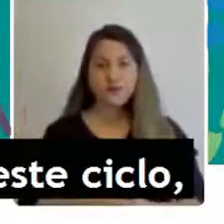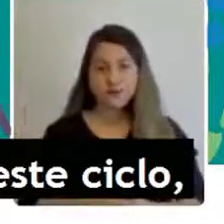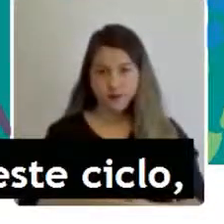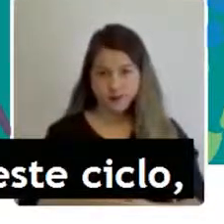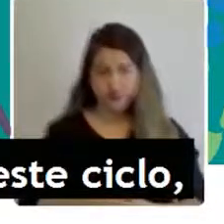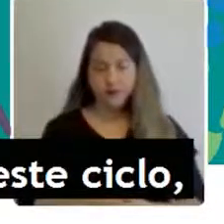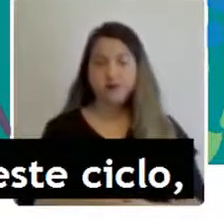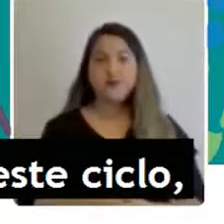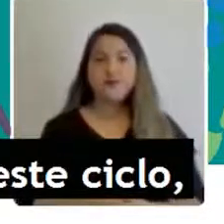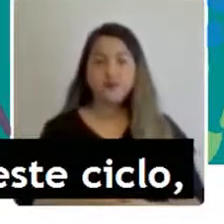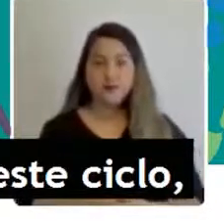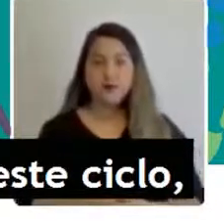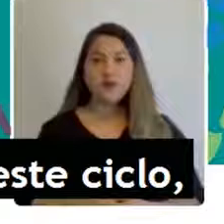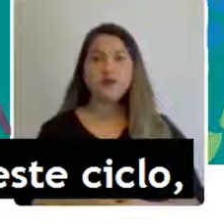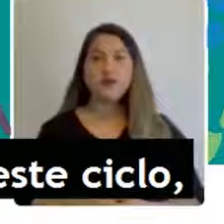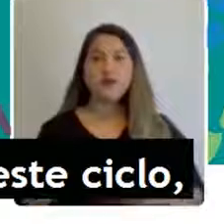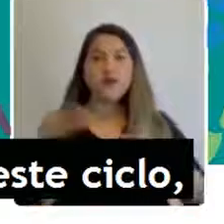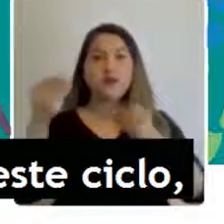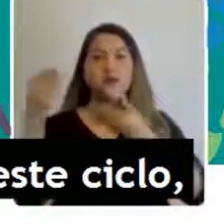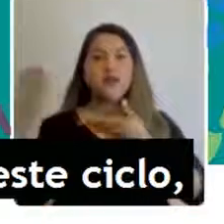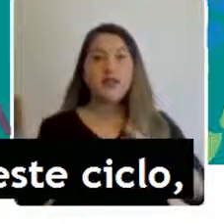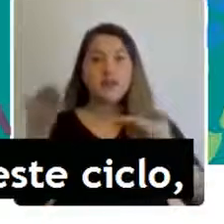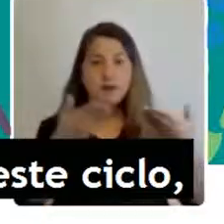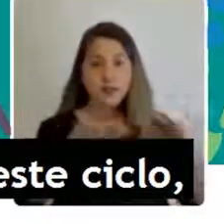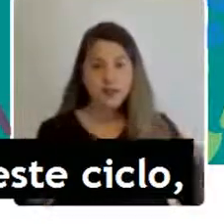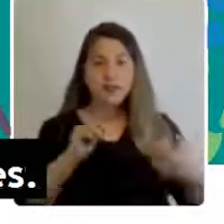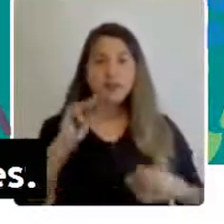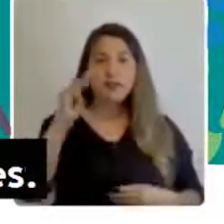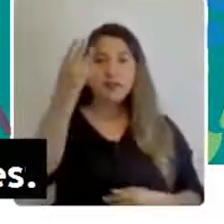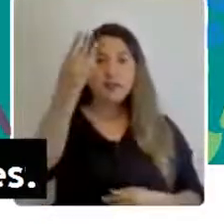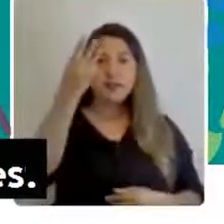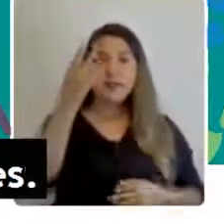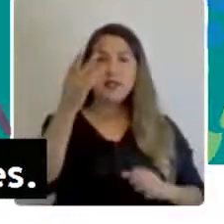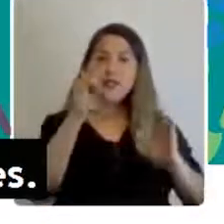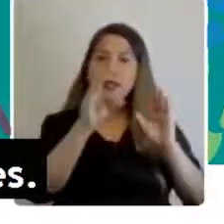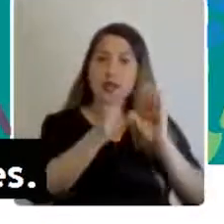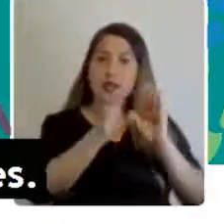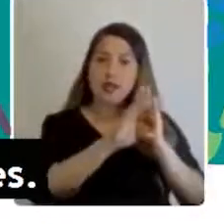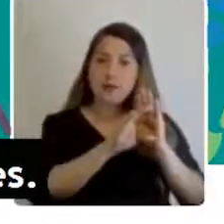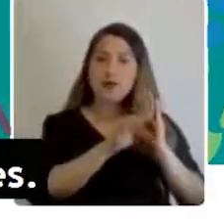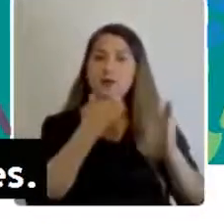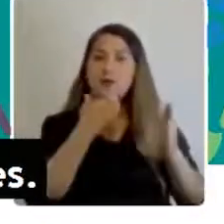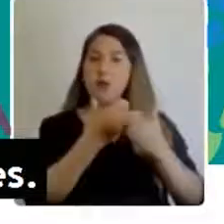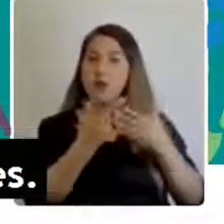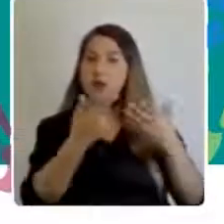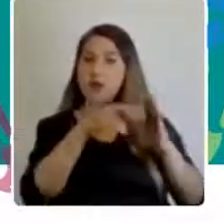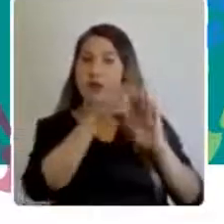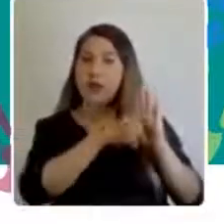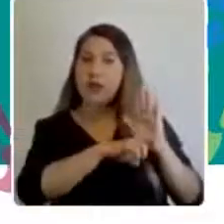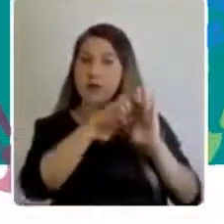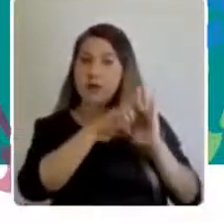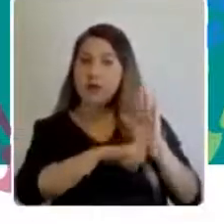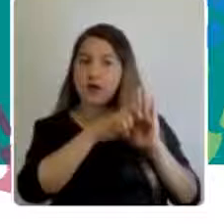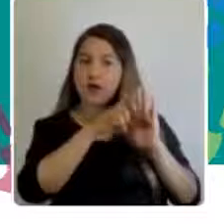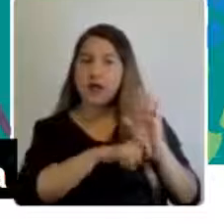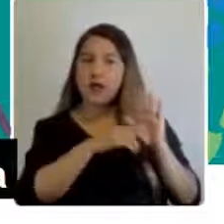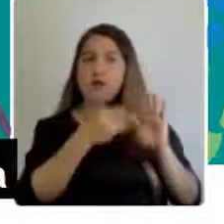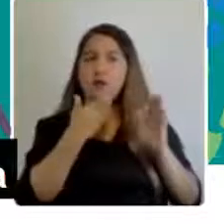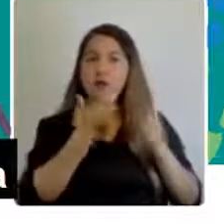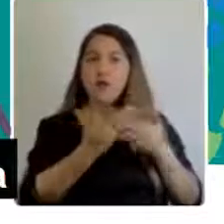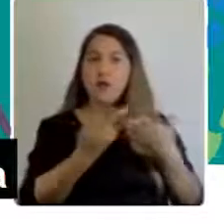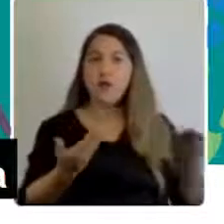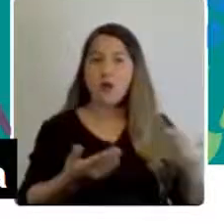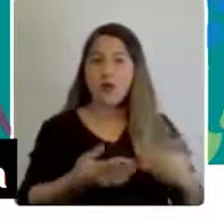que dejarlos cordialmente invitados al tercer capítulo de este ciclo que tenemos programado para el miércoles.